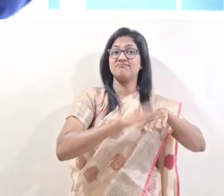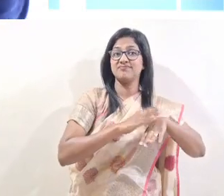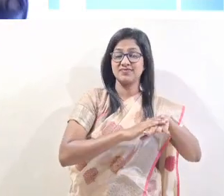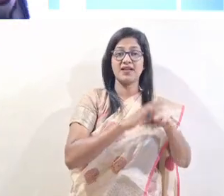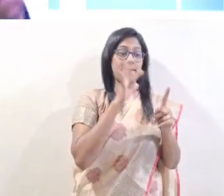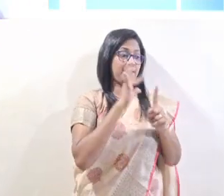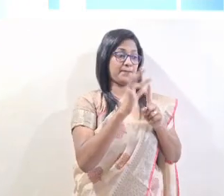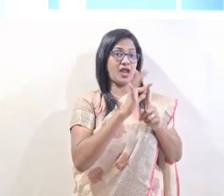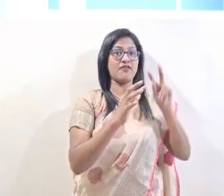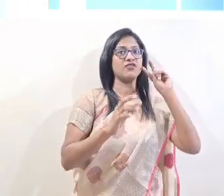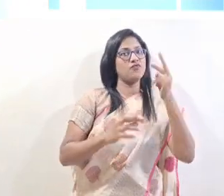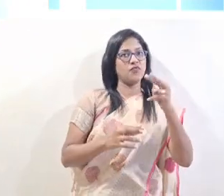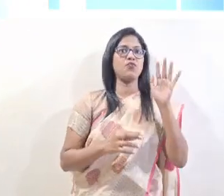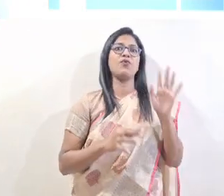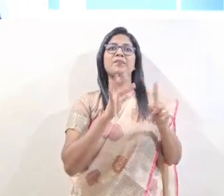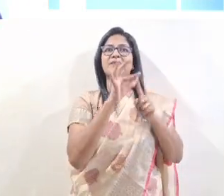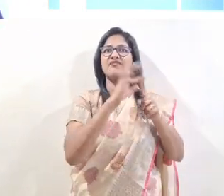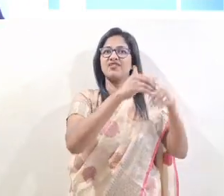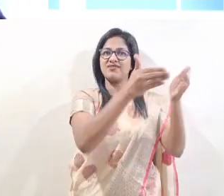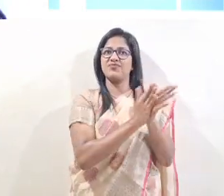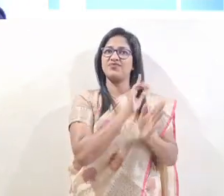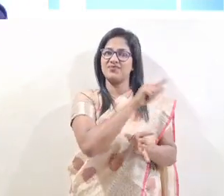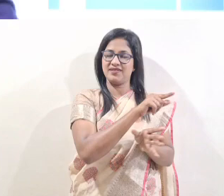the private sector perspective.